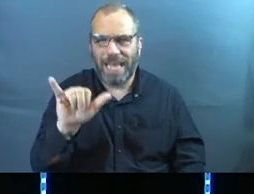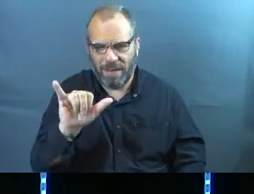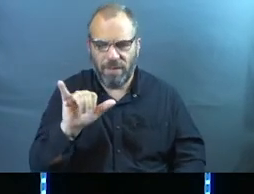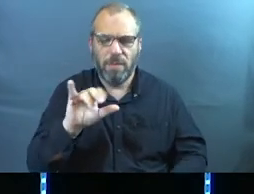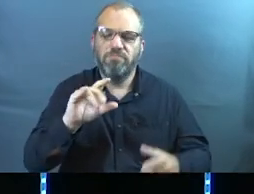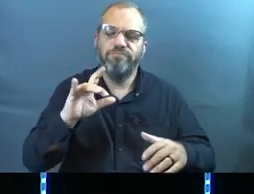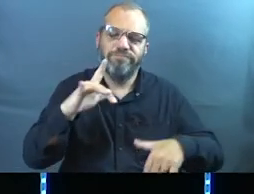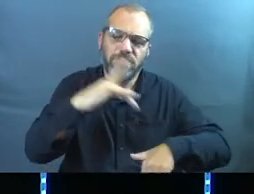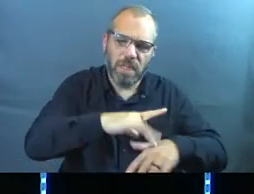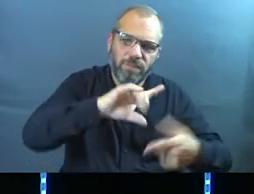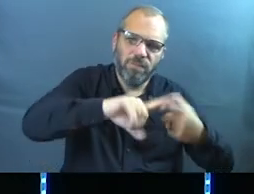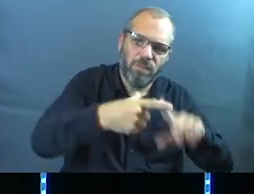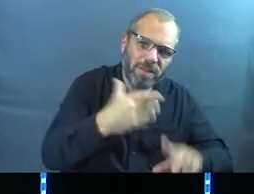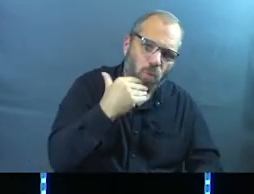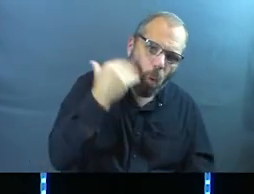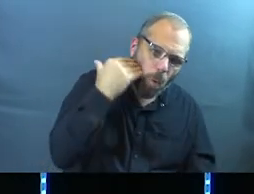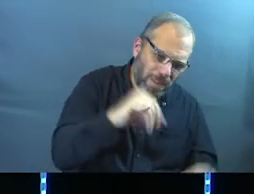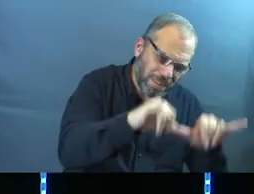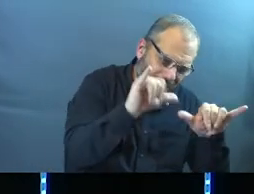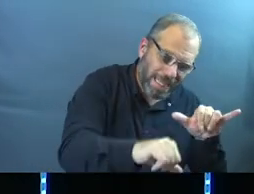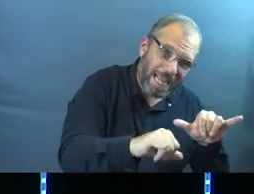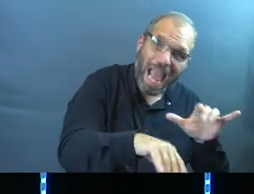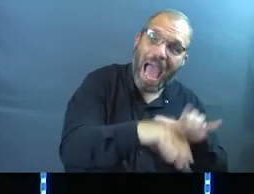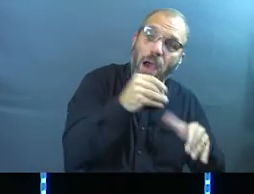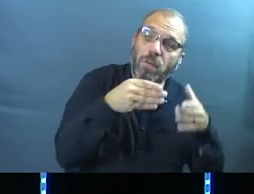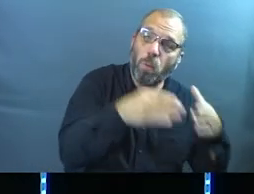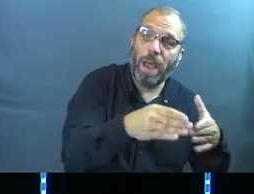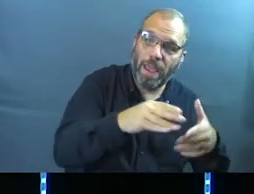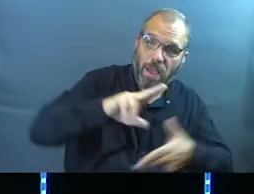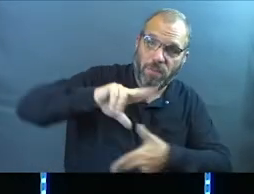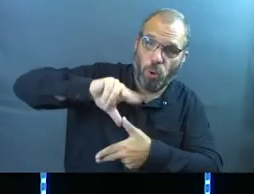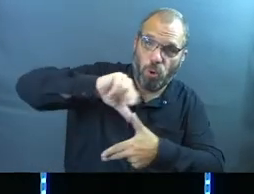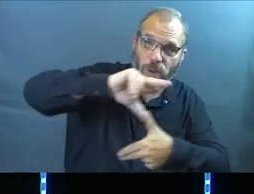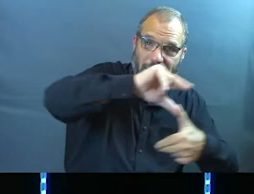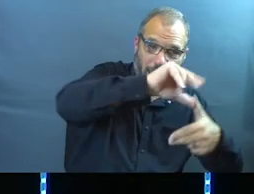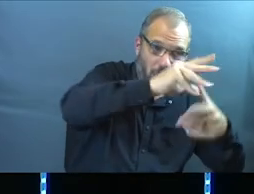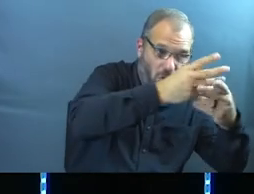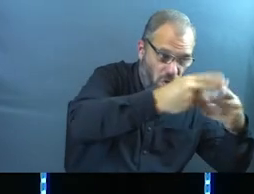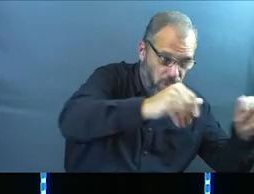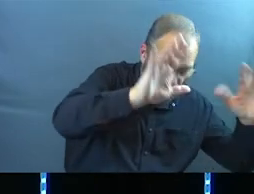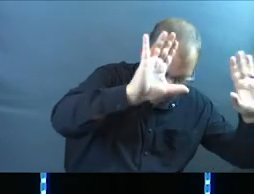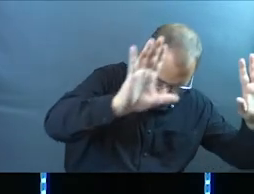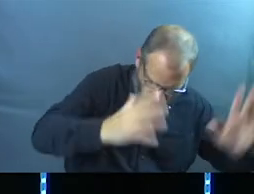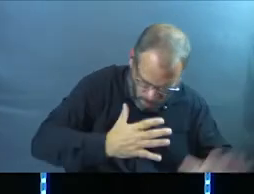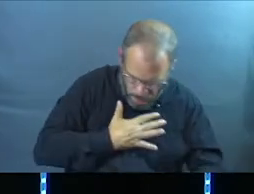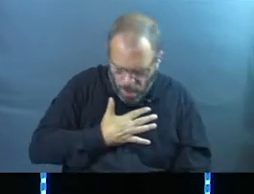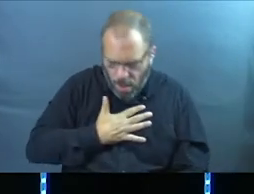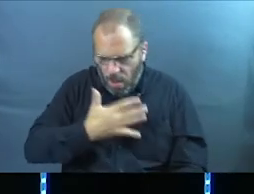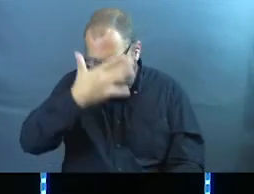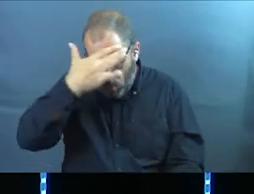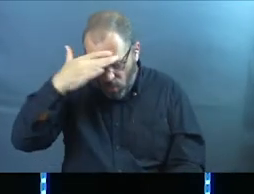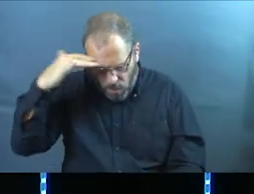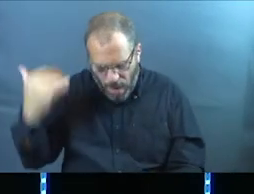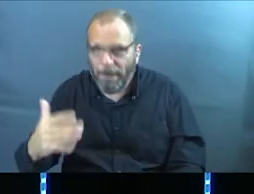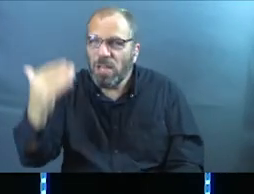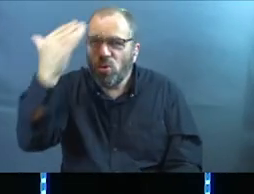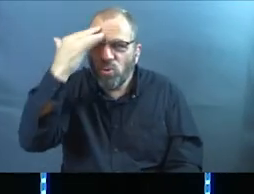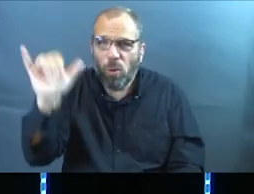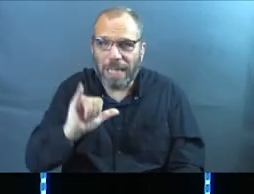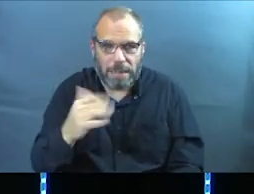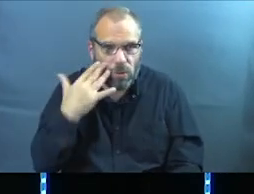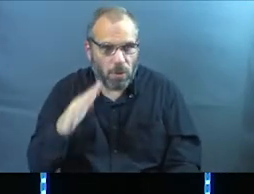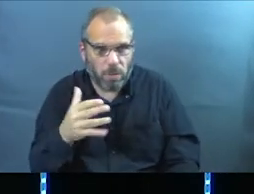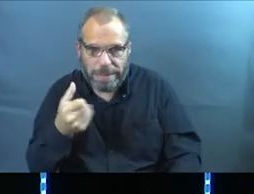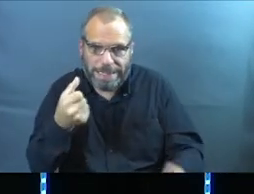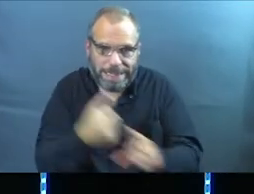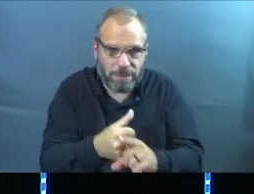okay. And she stayed there out of the path, and everything kind of blew over and it was fine. But again, you know what it's like to not know